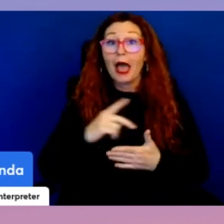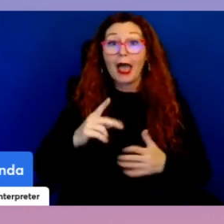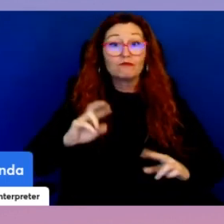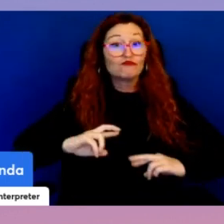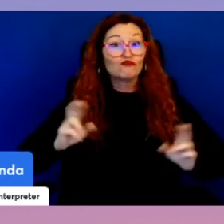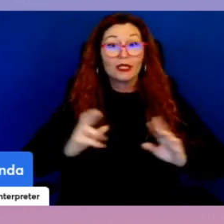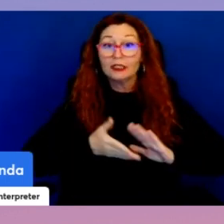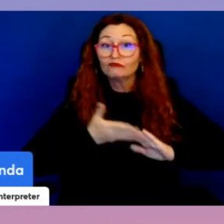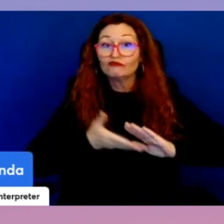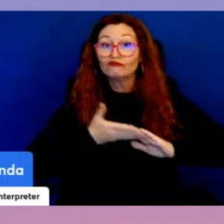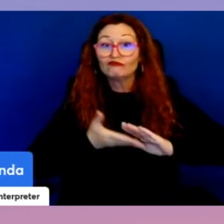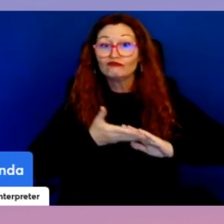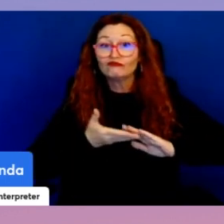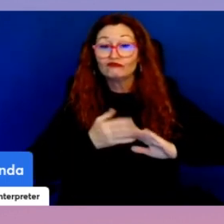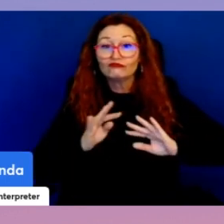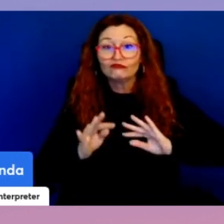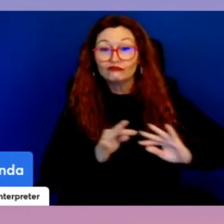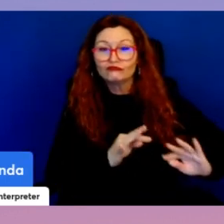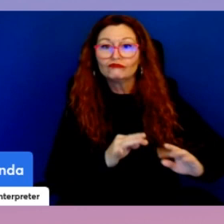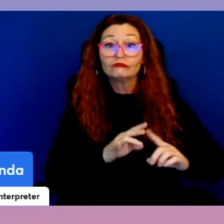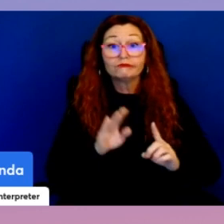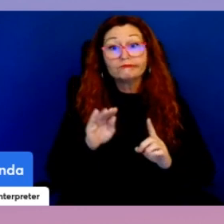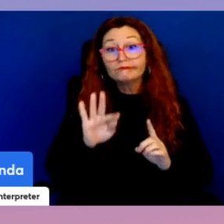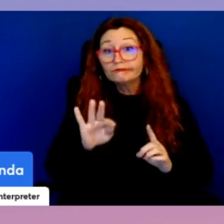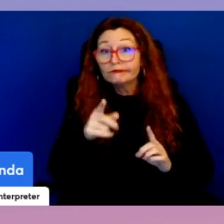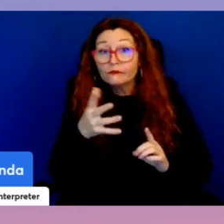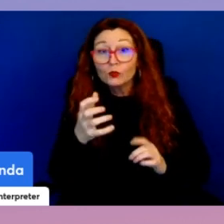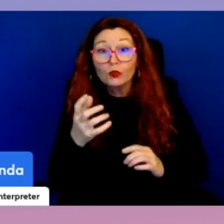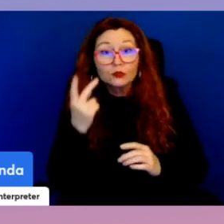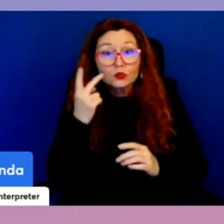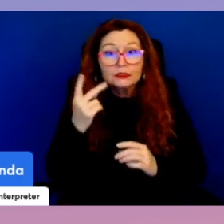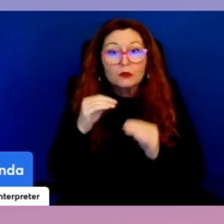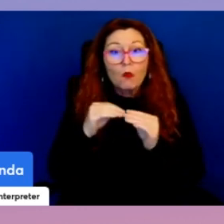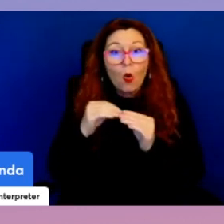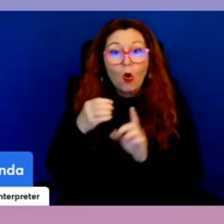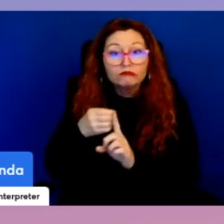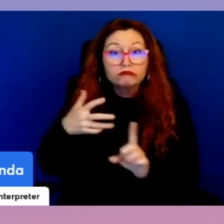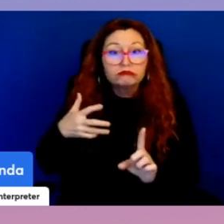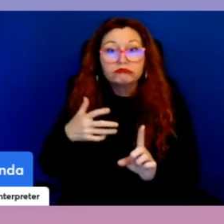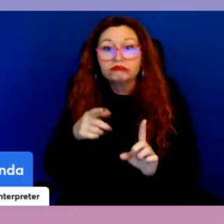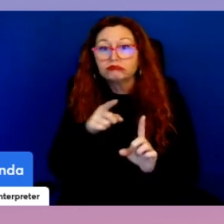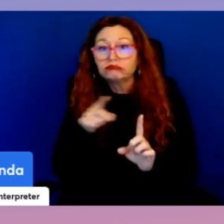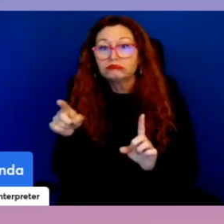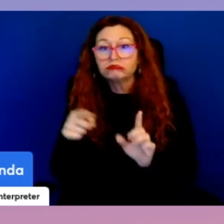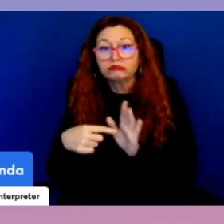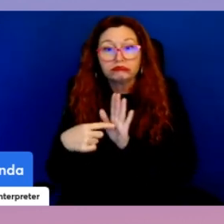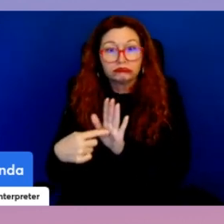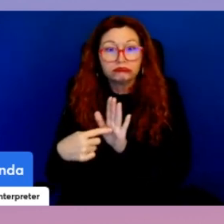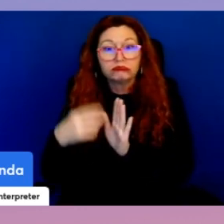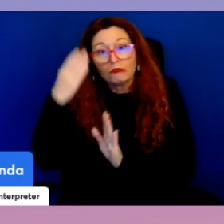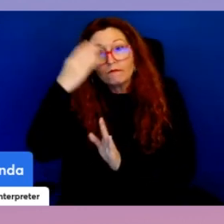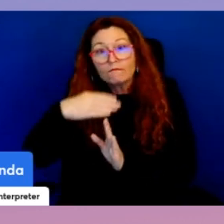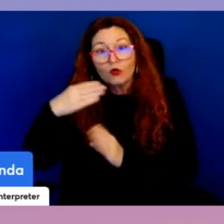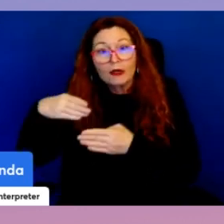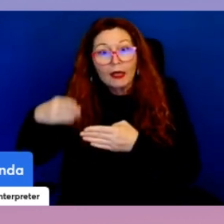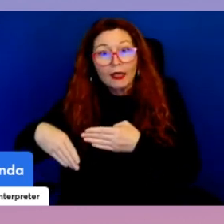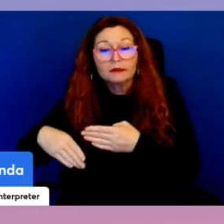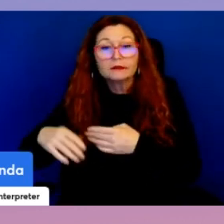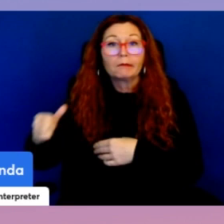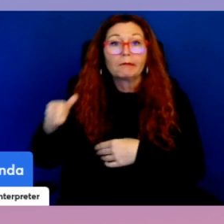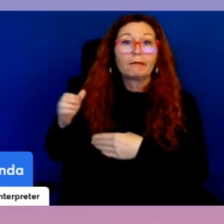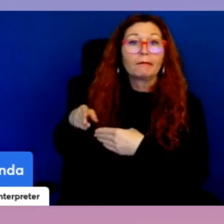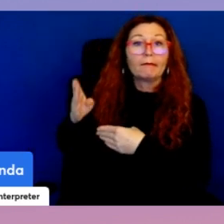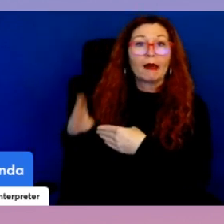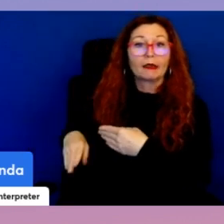running. Just out of curiosity, if you want to see what this looks like, let's expose our front end and our back